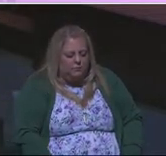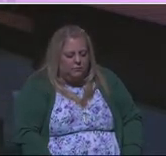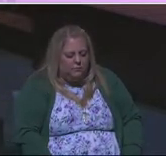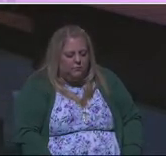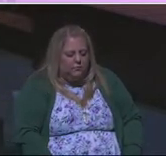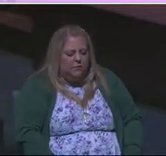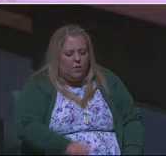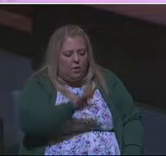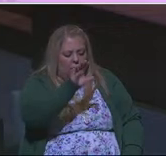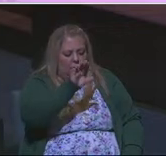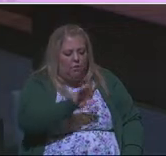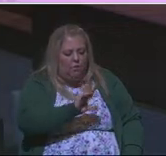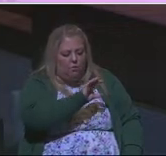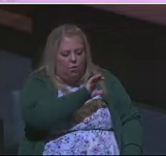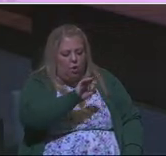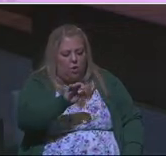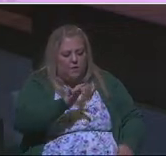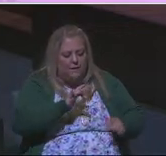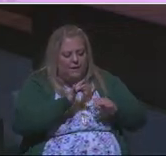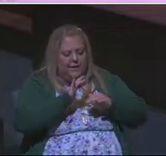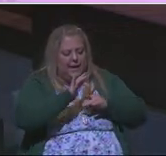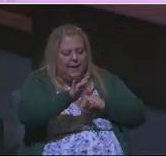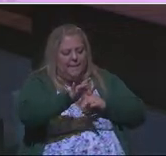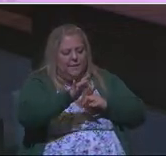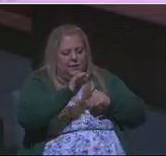The cross is empty today.